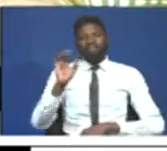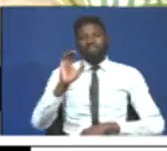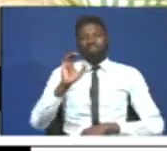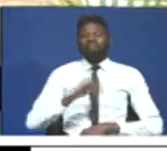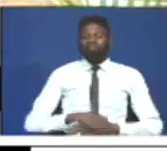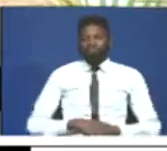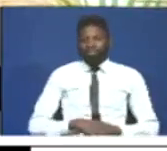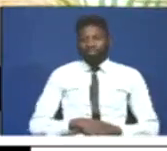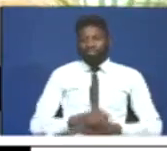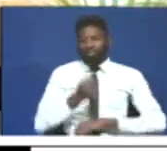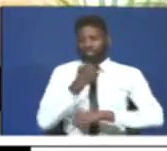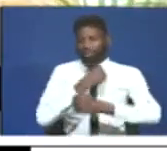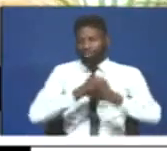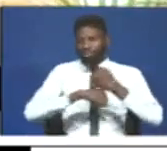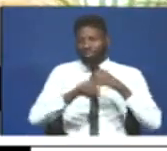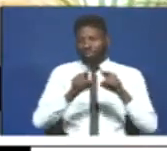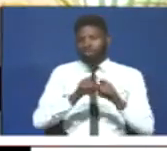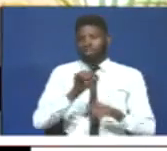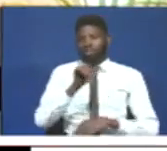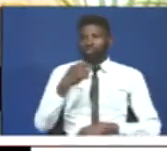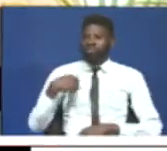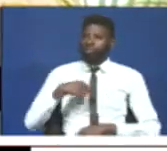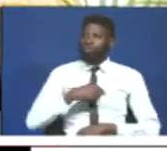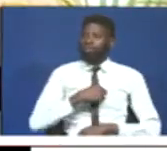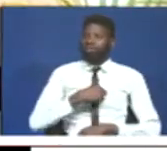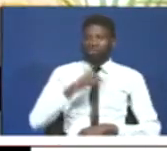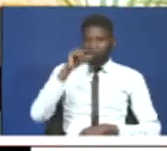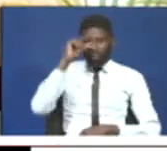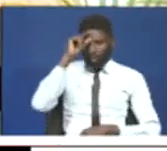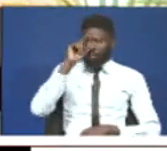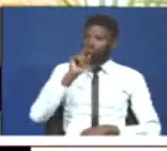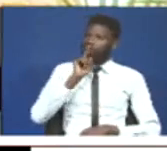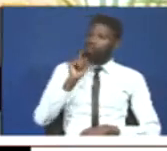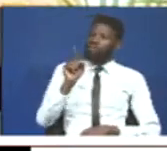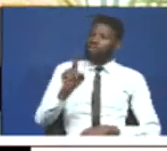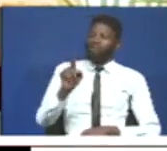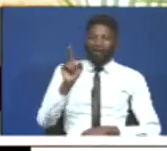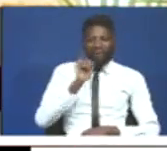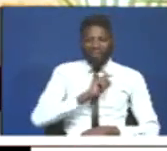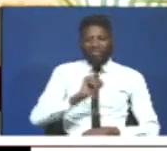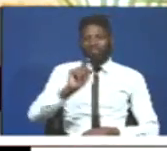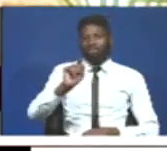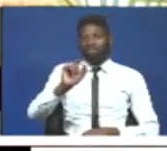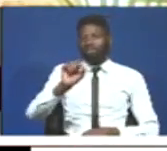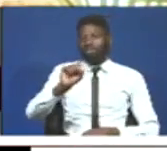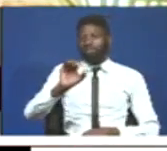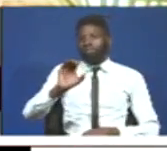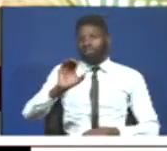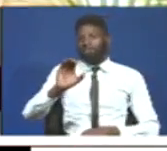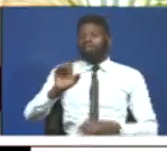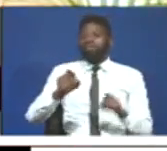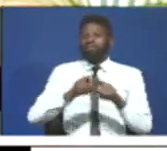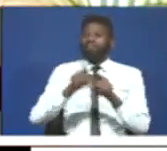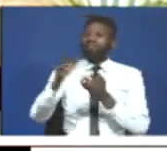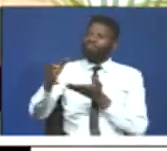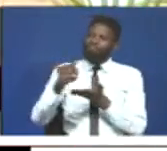size we have also authorized as Government the teacher Service Commission to hire the